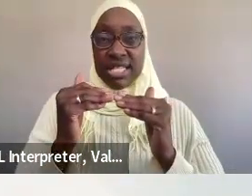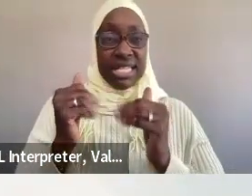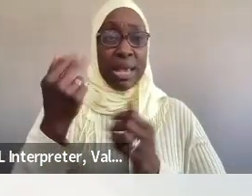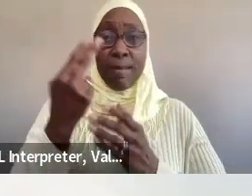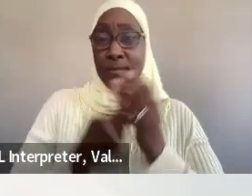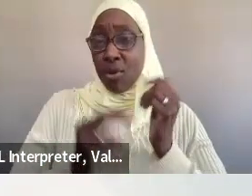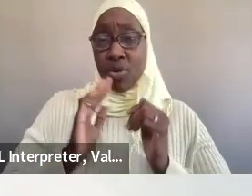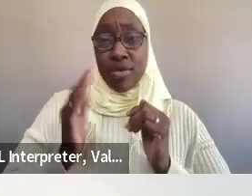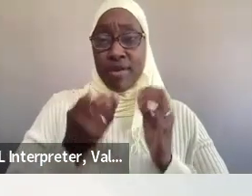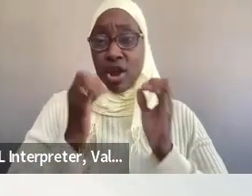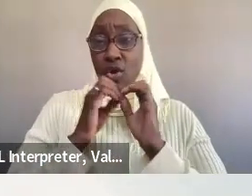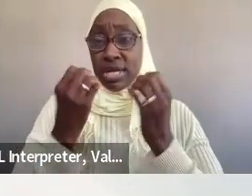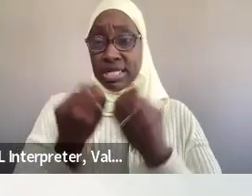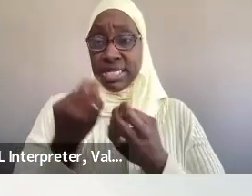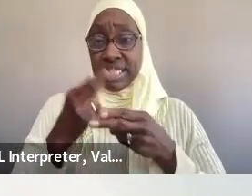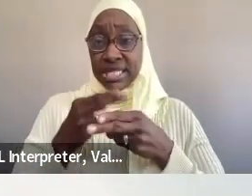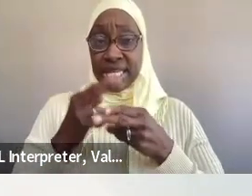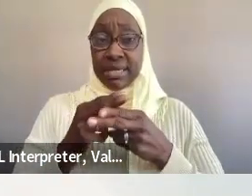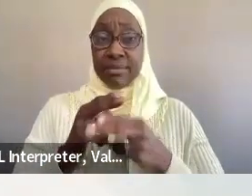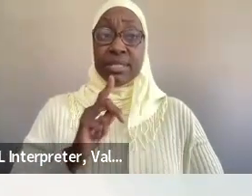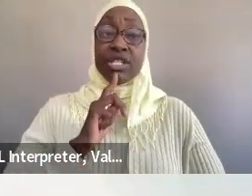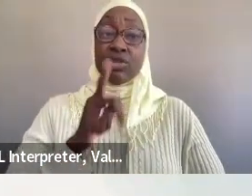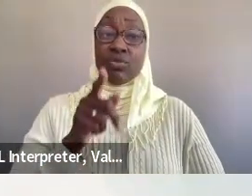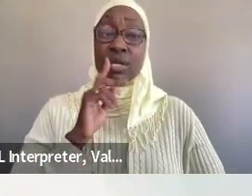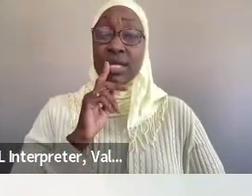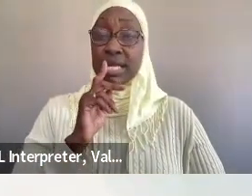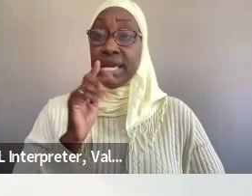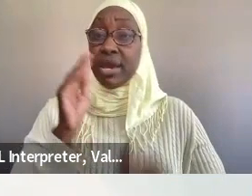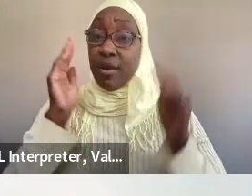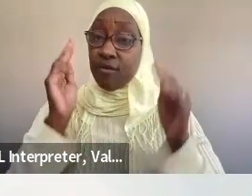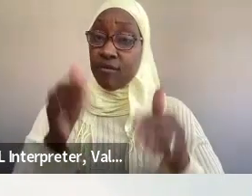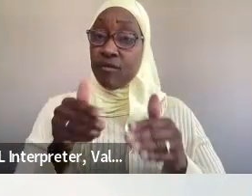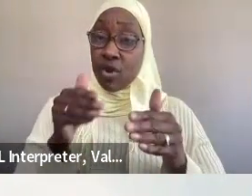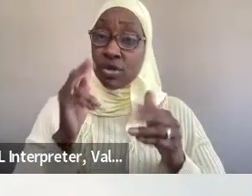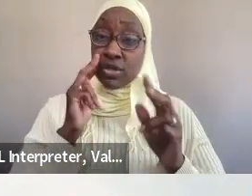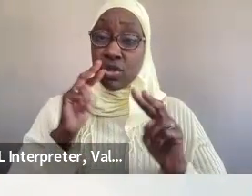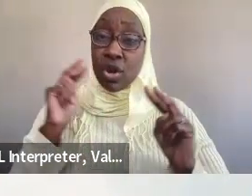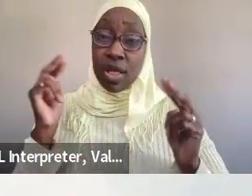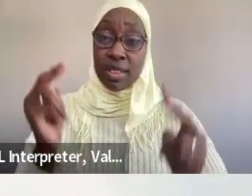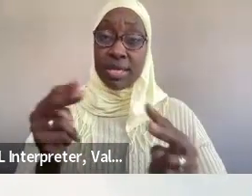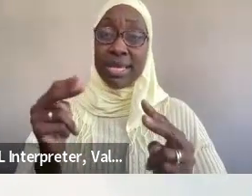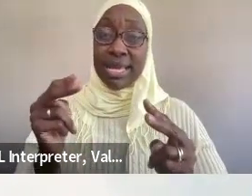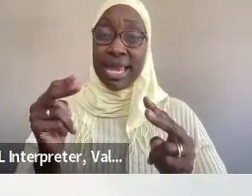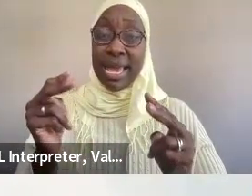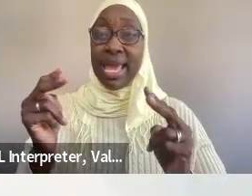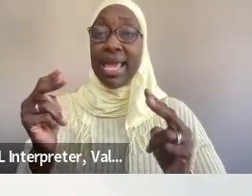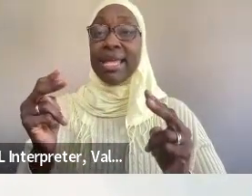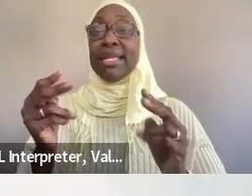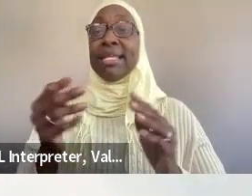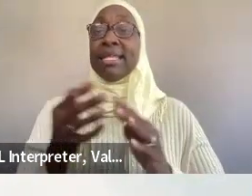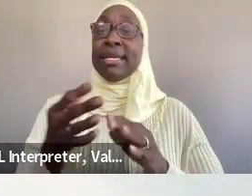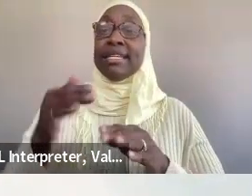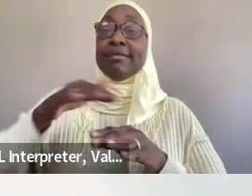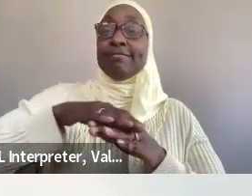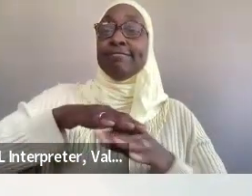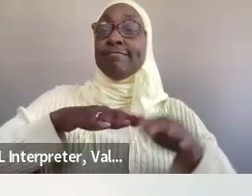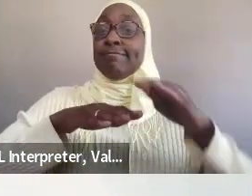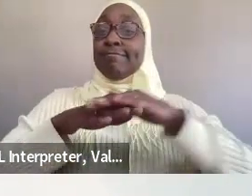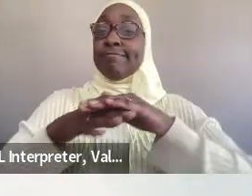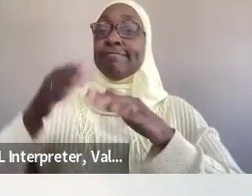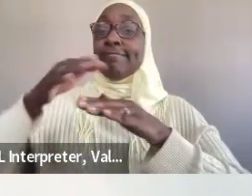And it's really focused on looking at the intersecting ways that systems of